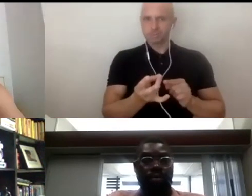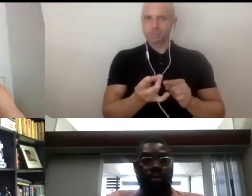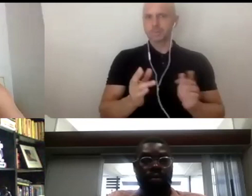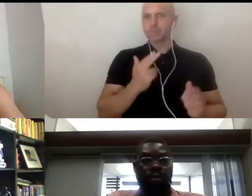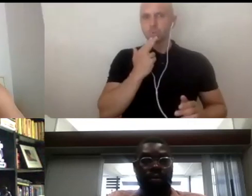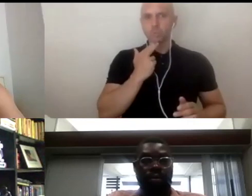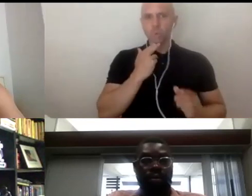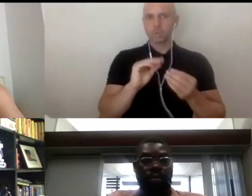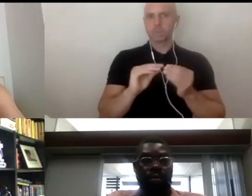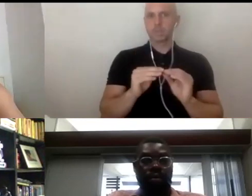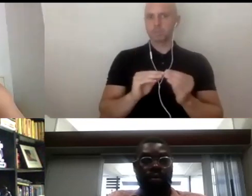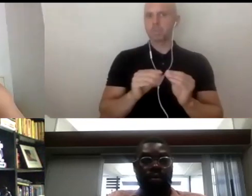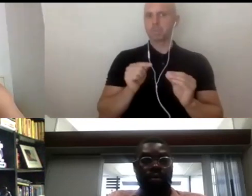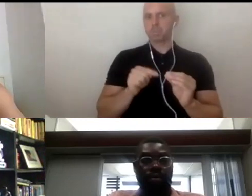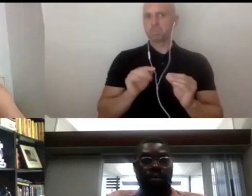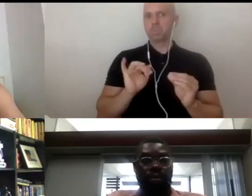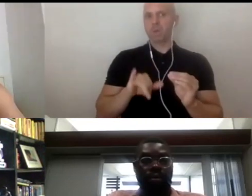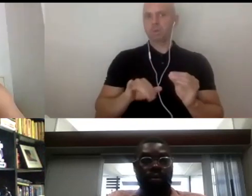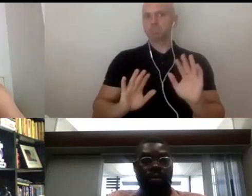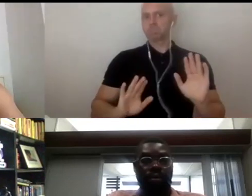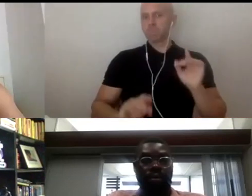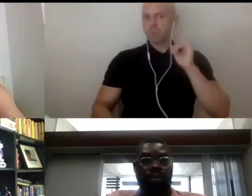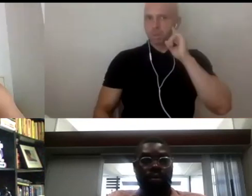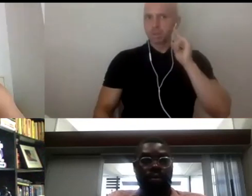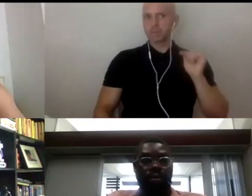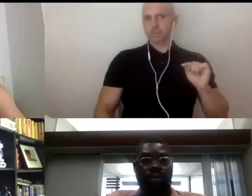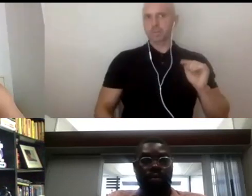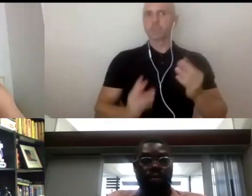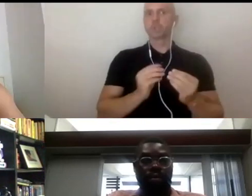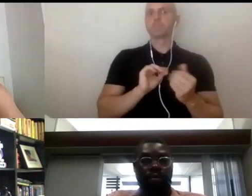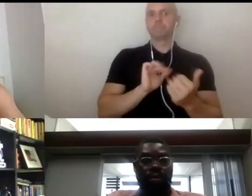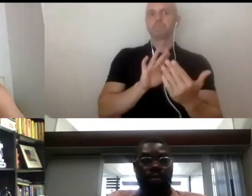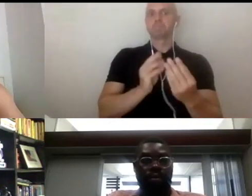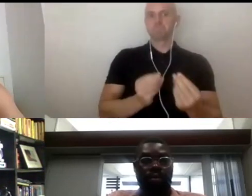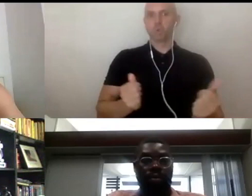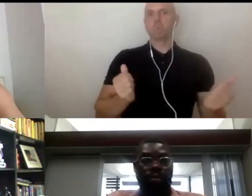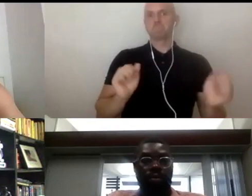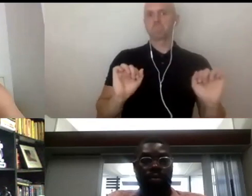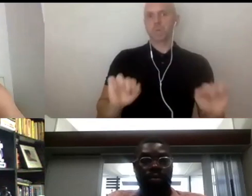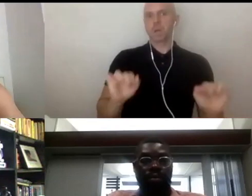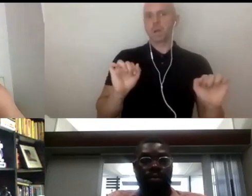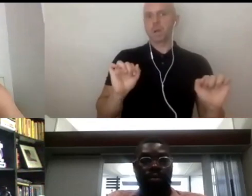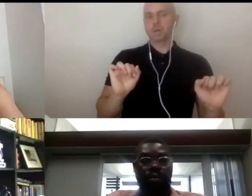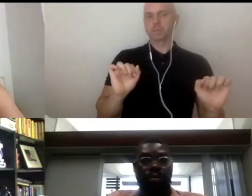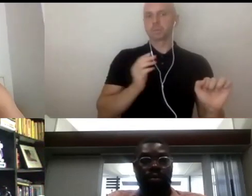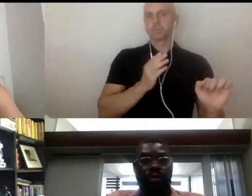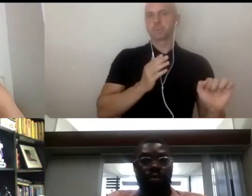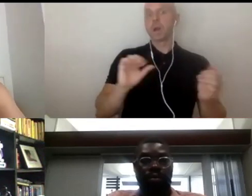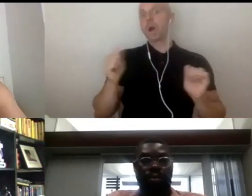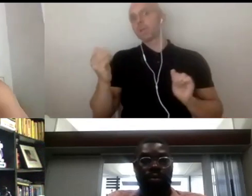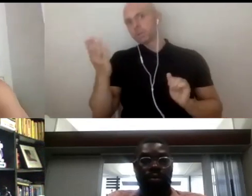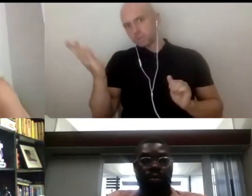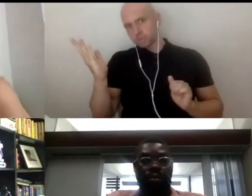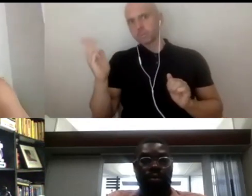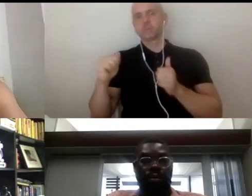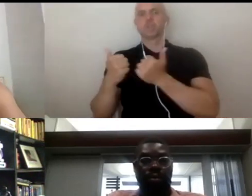great community service. So it's probably one of the ones that's a lot more manageable for them to deal with. So I would